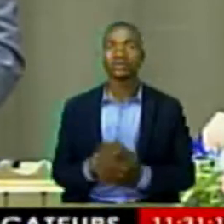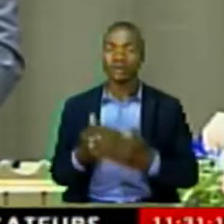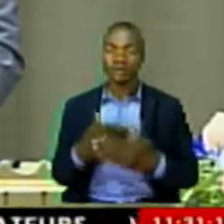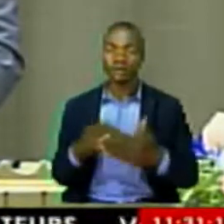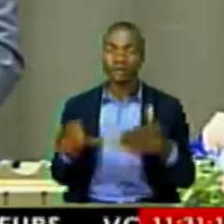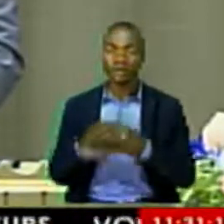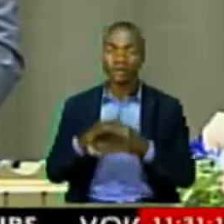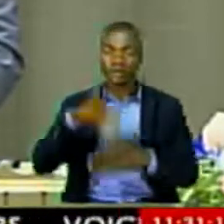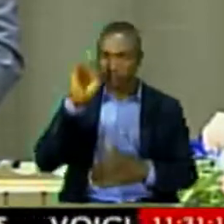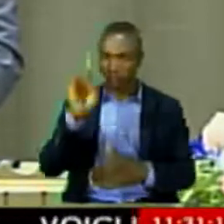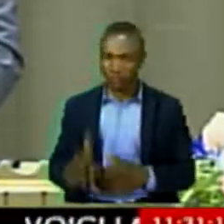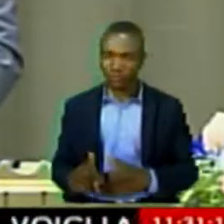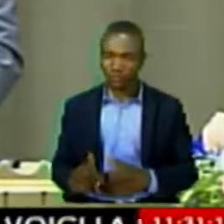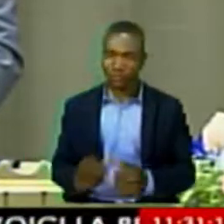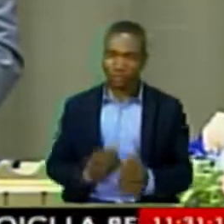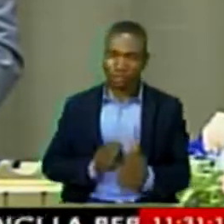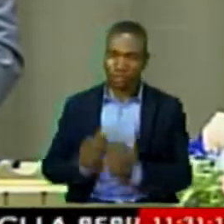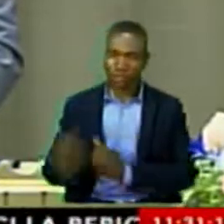Do I need to participate?